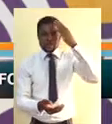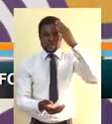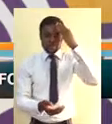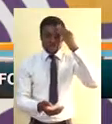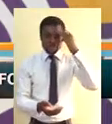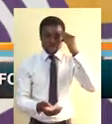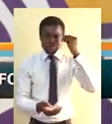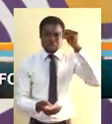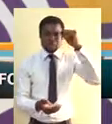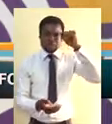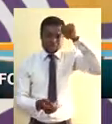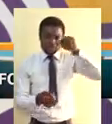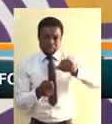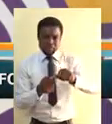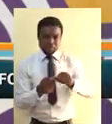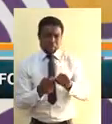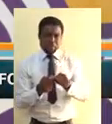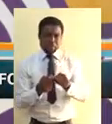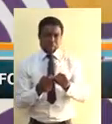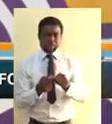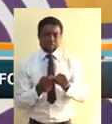Remember to let your straw face up.